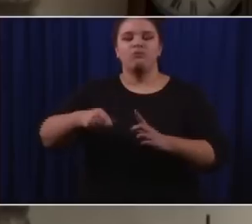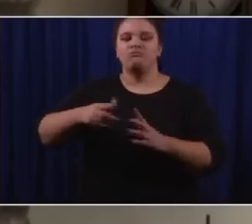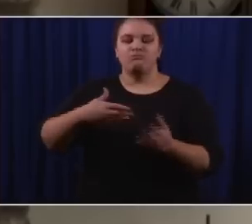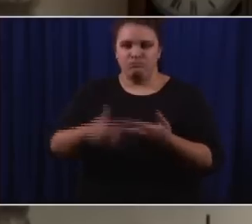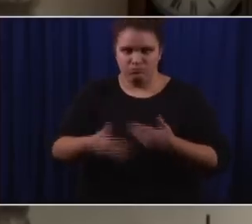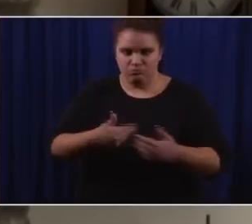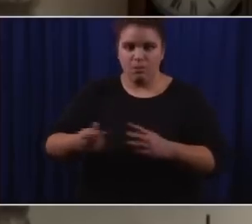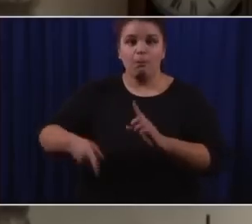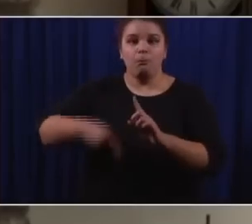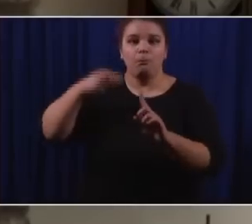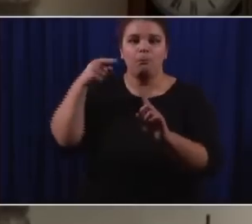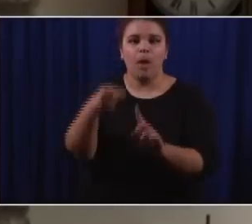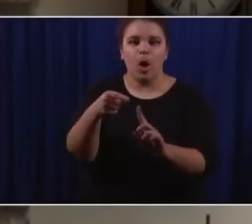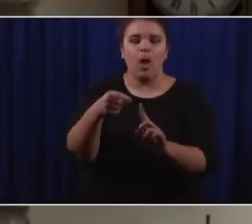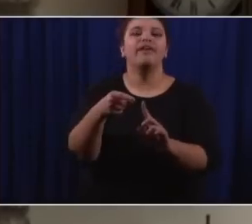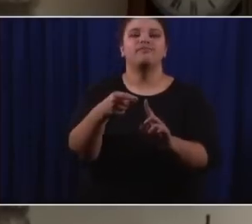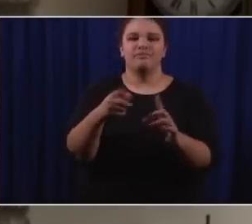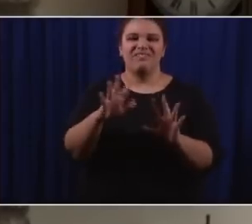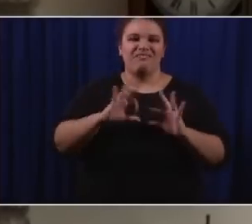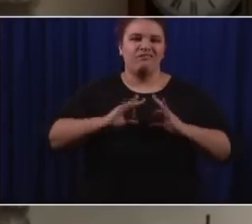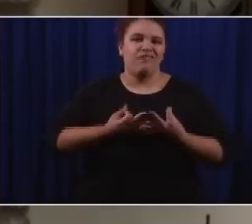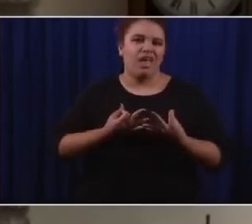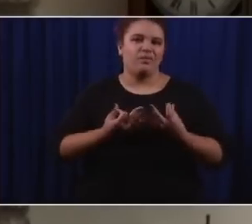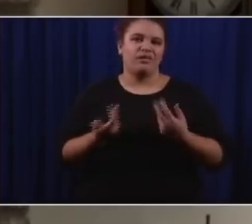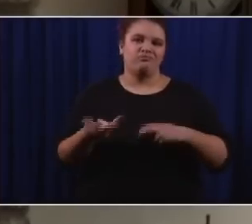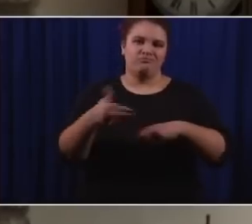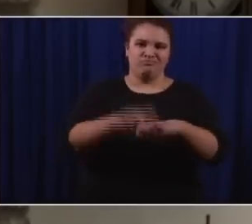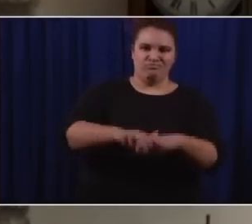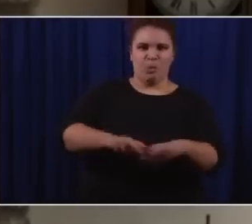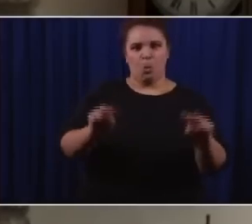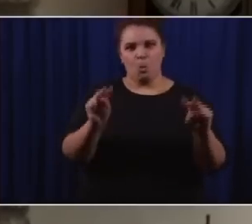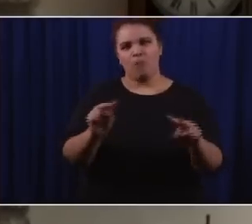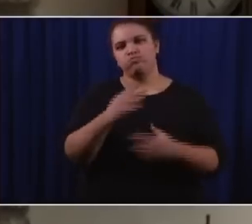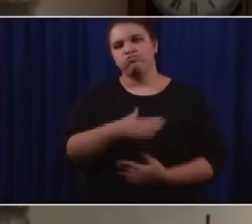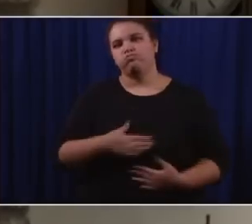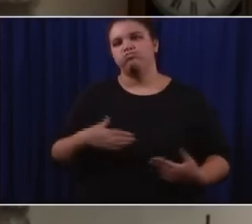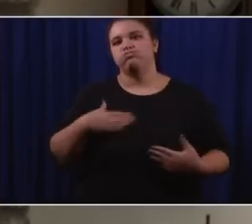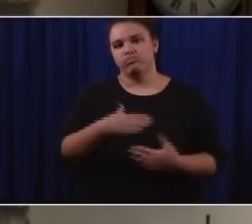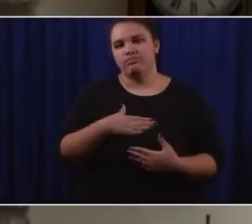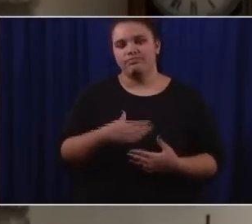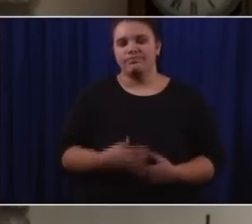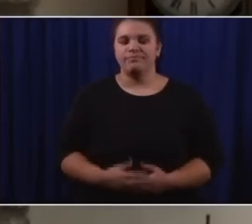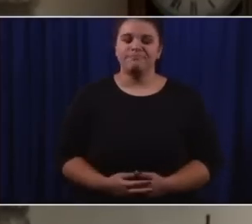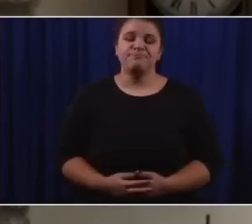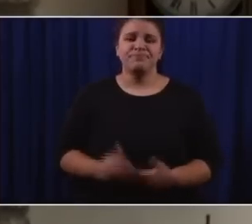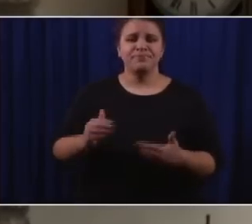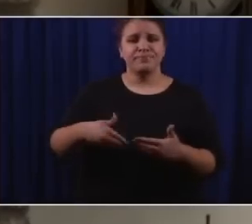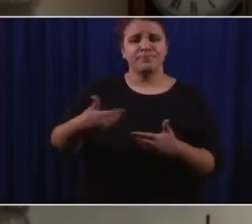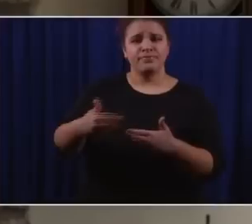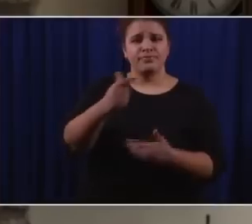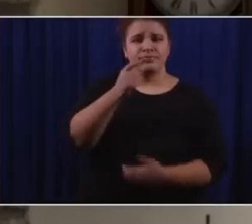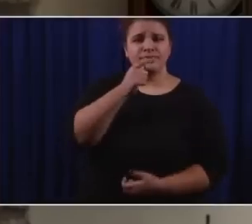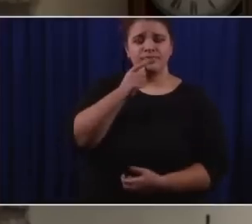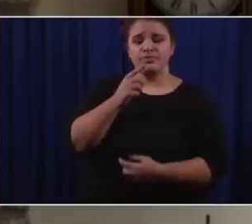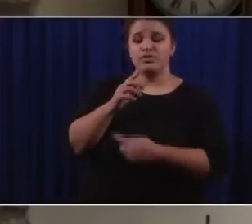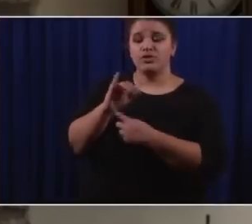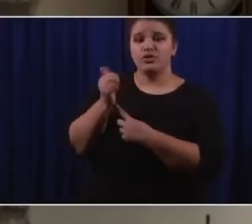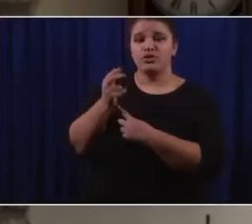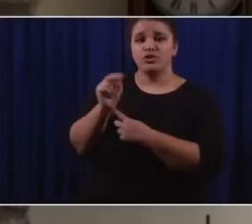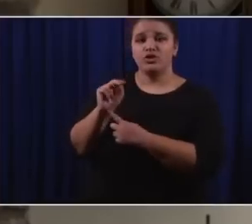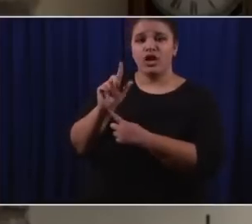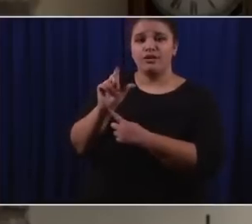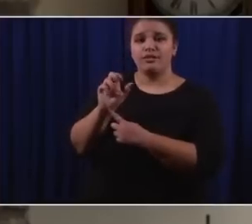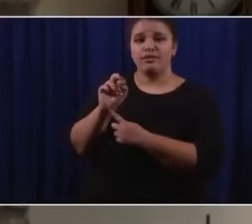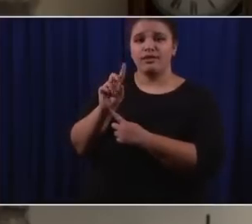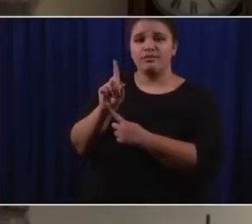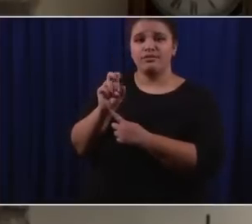of our North Star as we look at that. Next question is from John London at